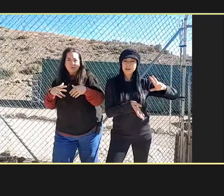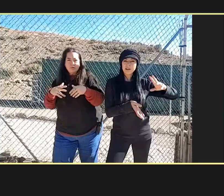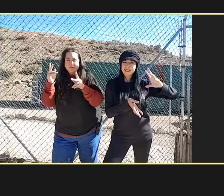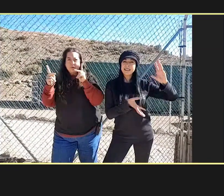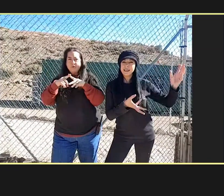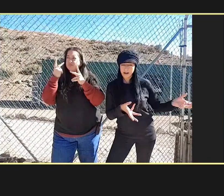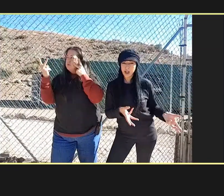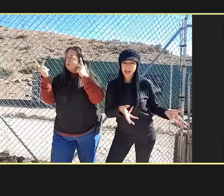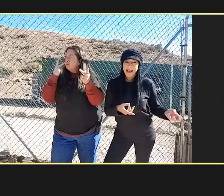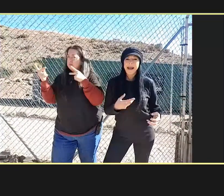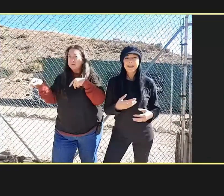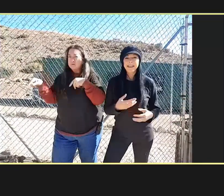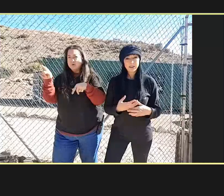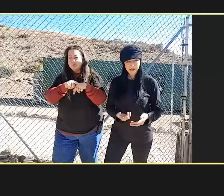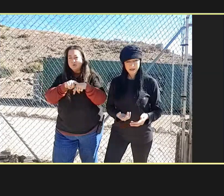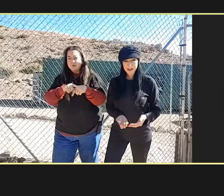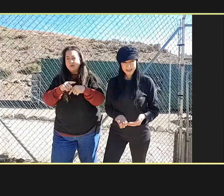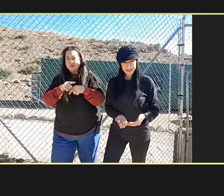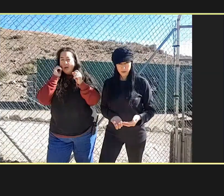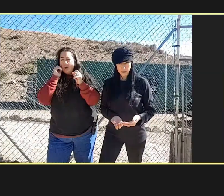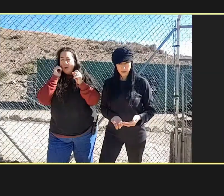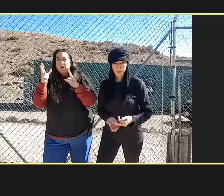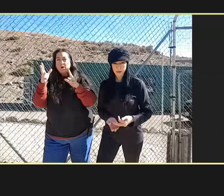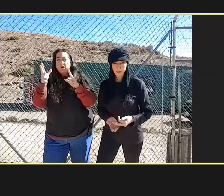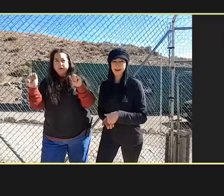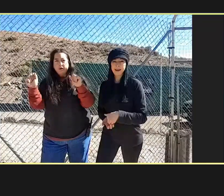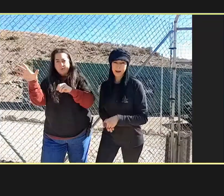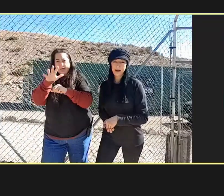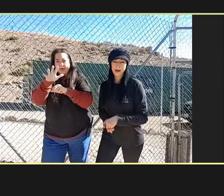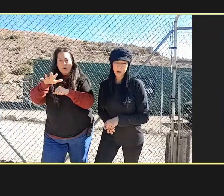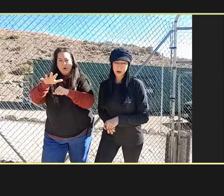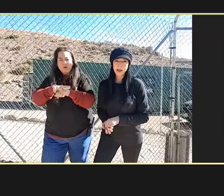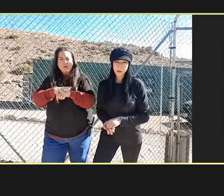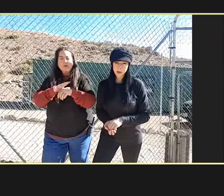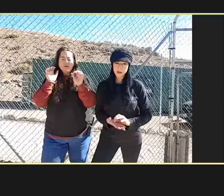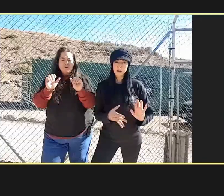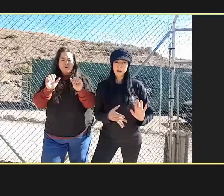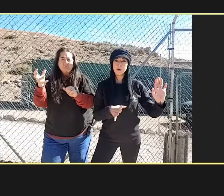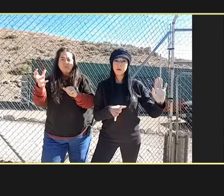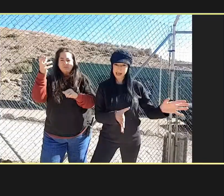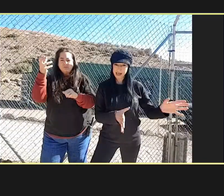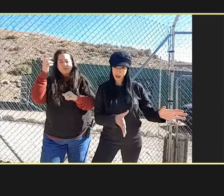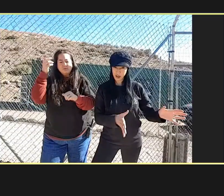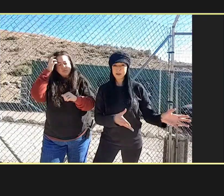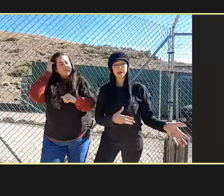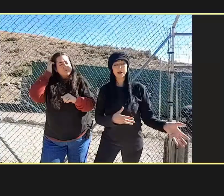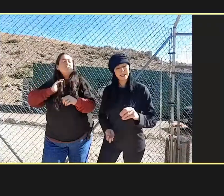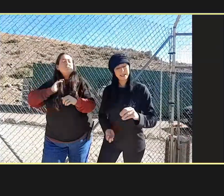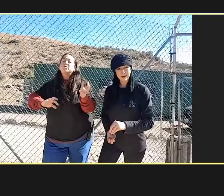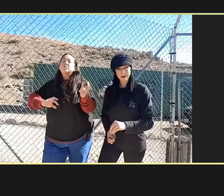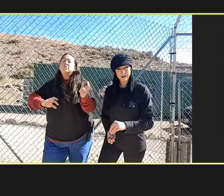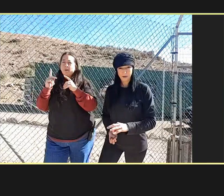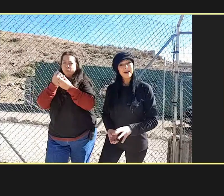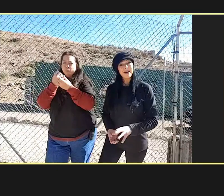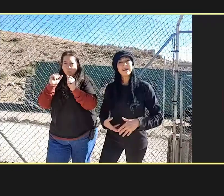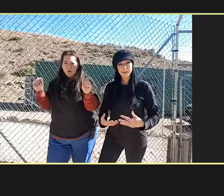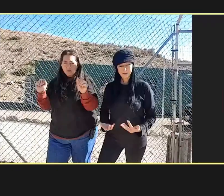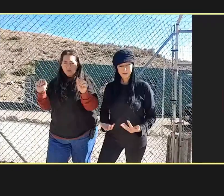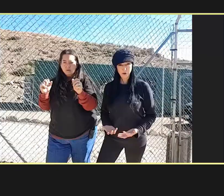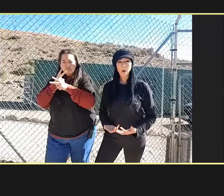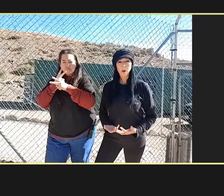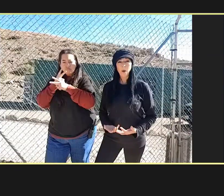some houses, and people started seeing her and alerted a rescue that was in the area, and they were able to catch her, take her